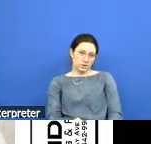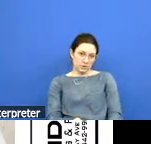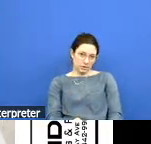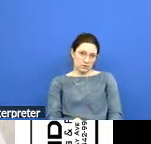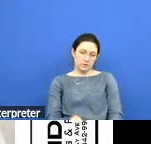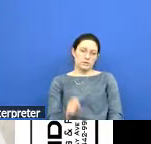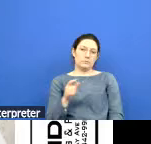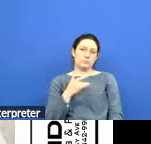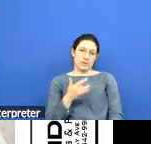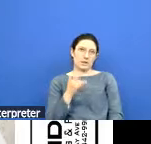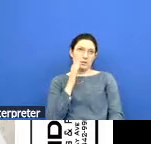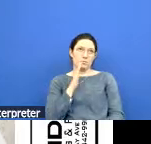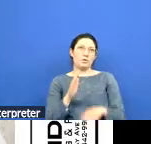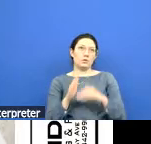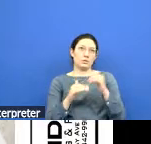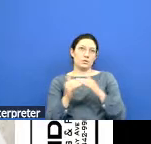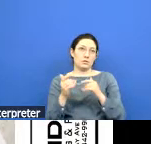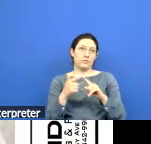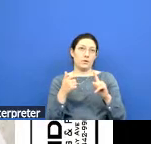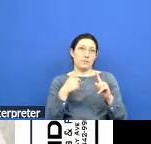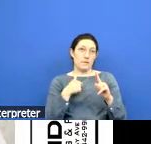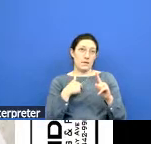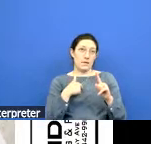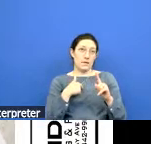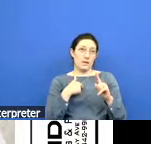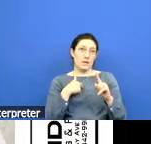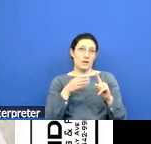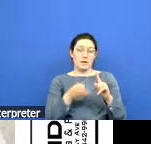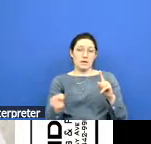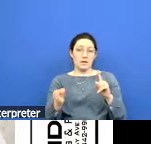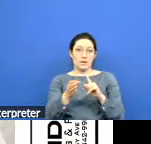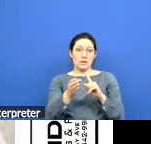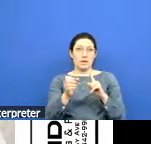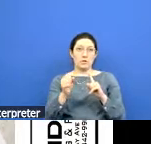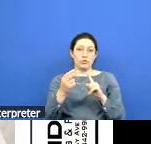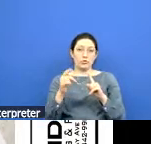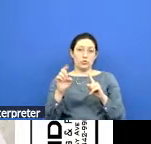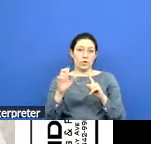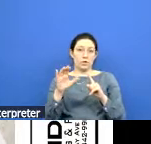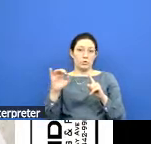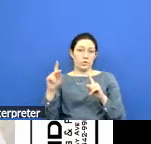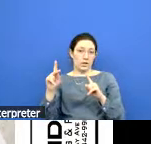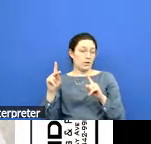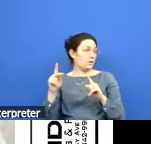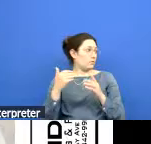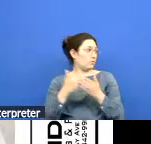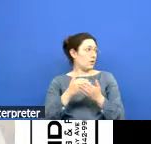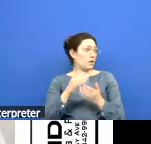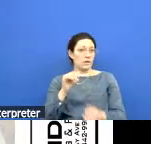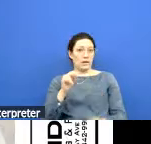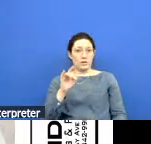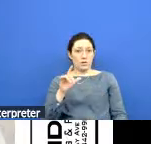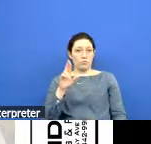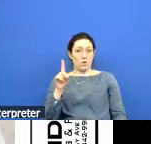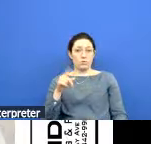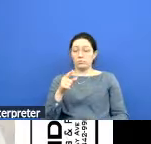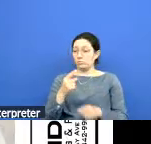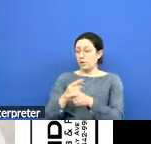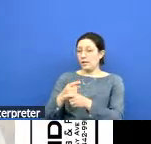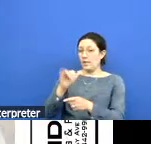up the creek and that's, Downstream from me goes down Shady Creek oh, I under know. Castle Road. Yeah, I know. And